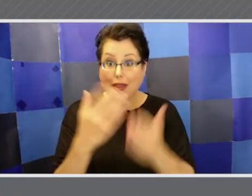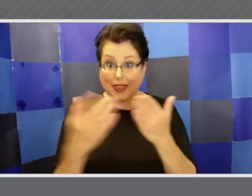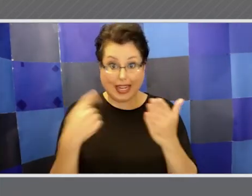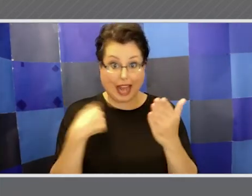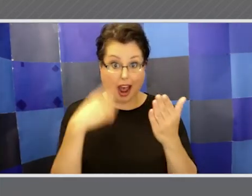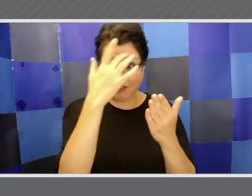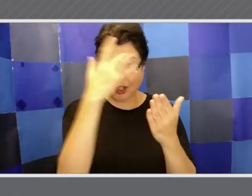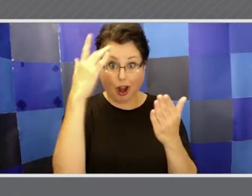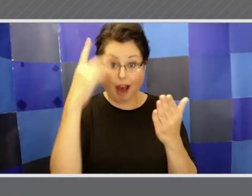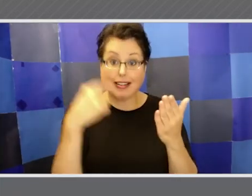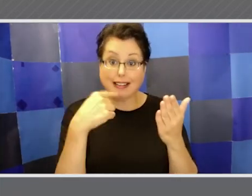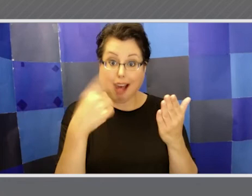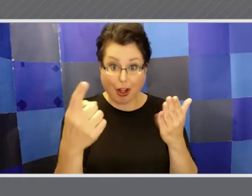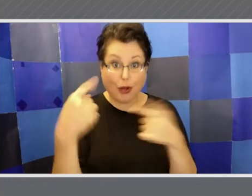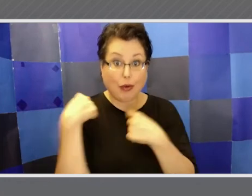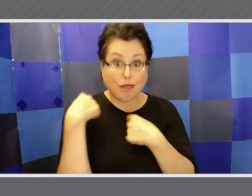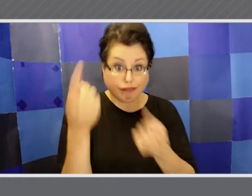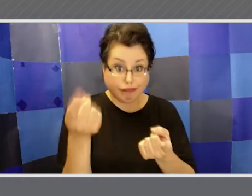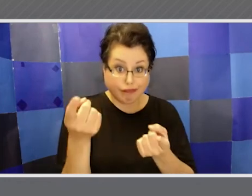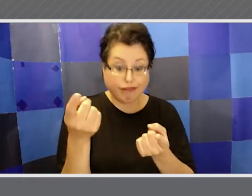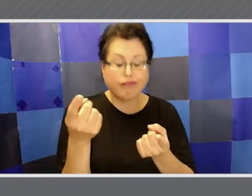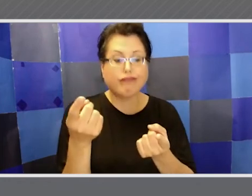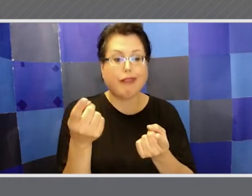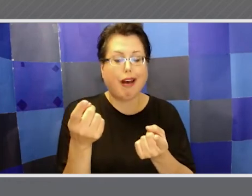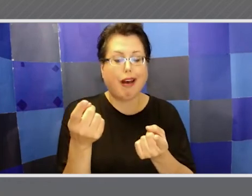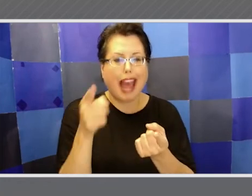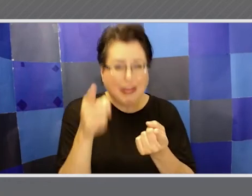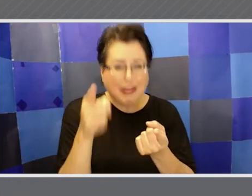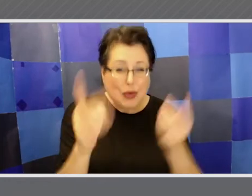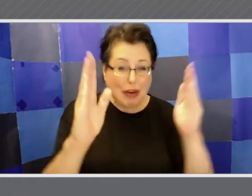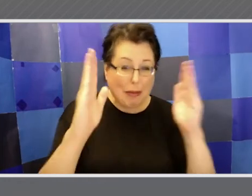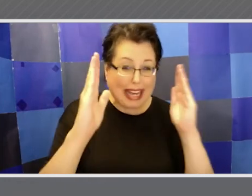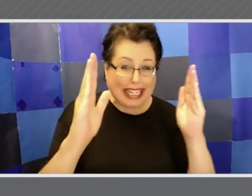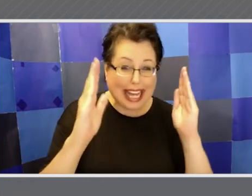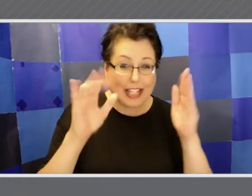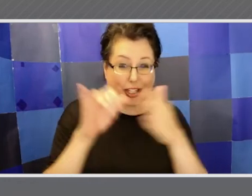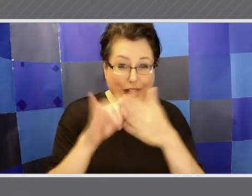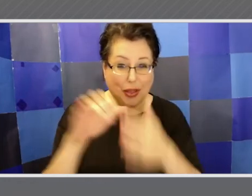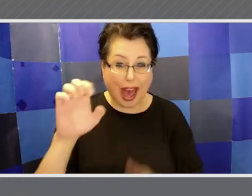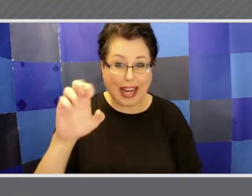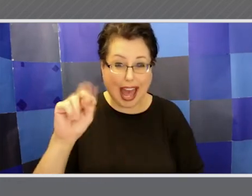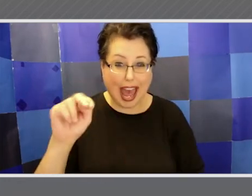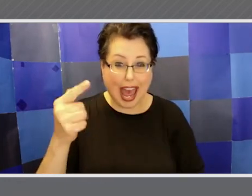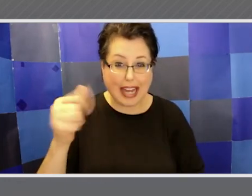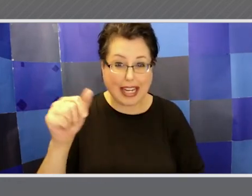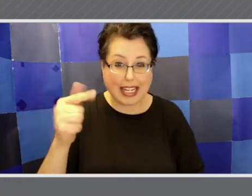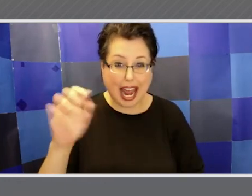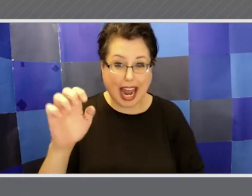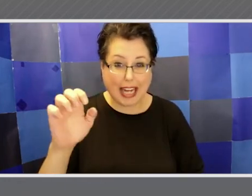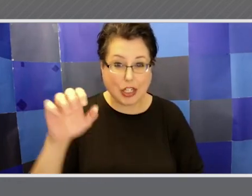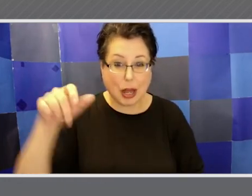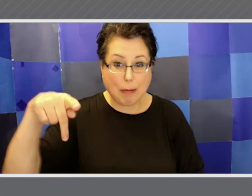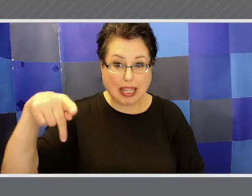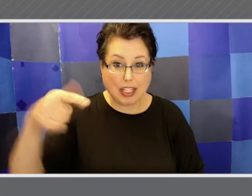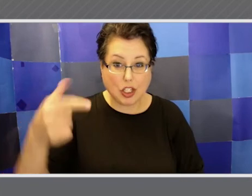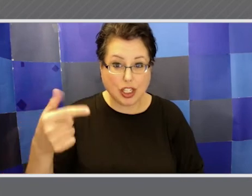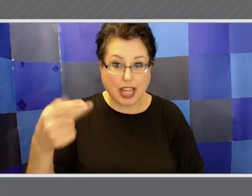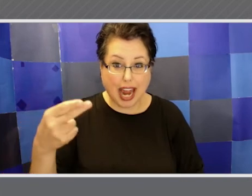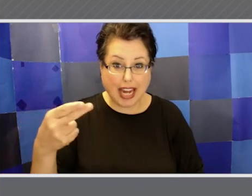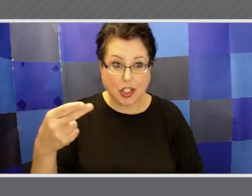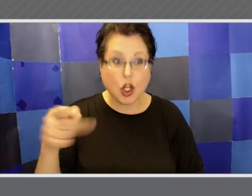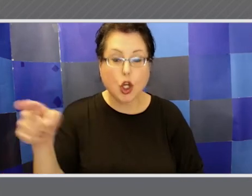mention thus far, and if you have been paying attention to the Engage PGH site, you haven't seen is balancing